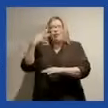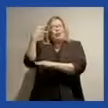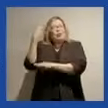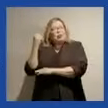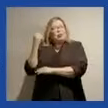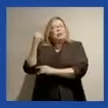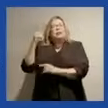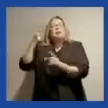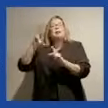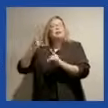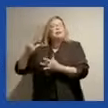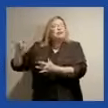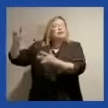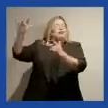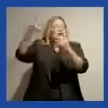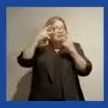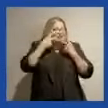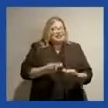$150+ billion.